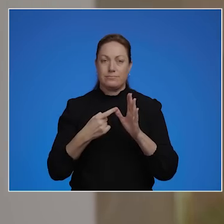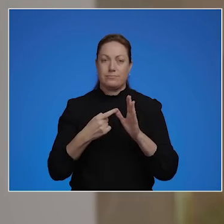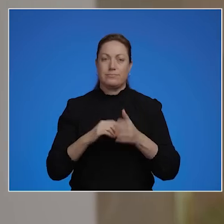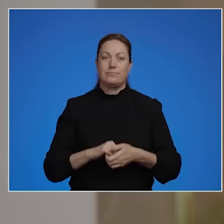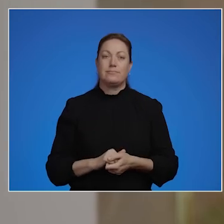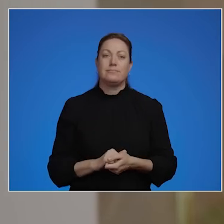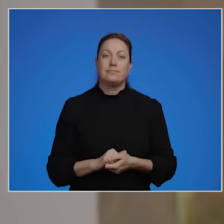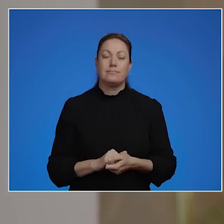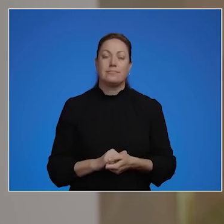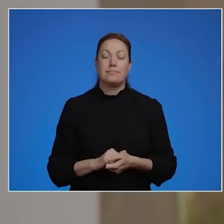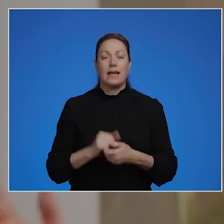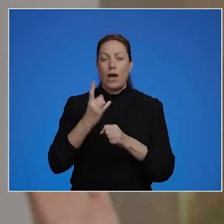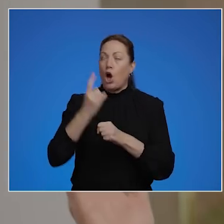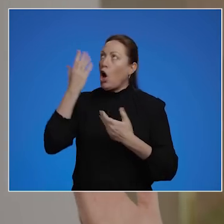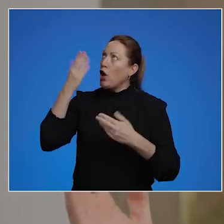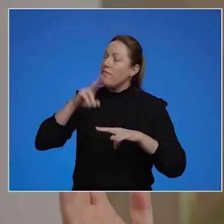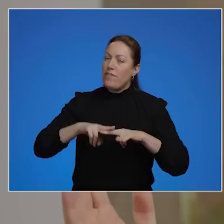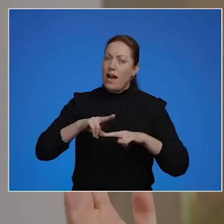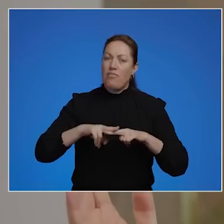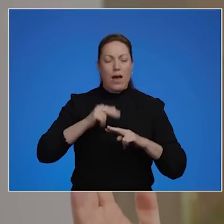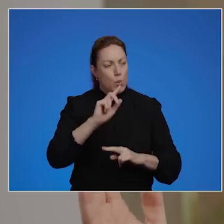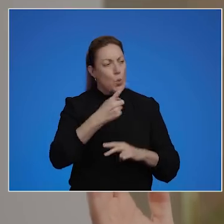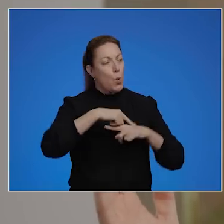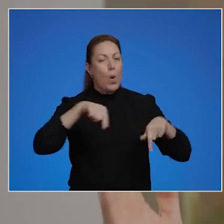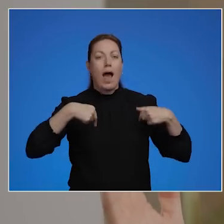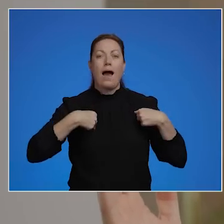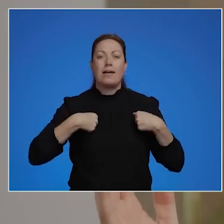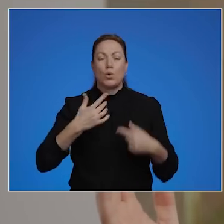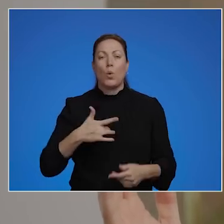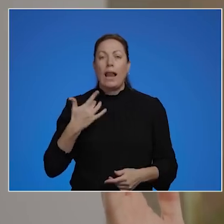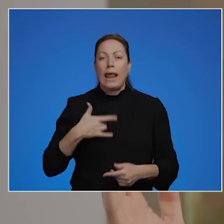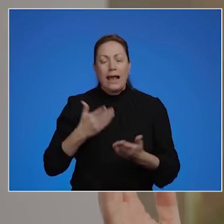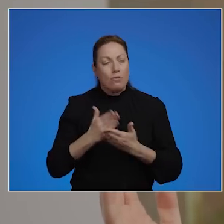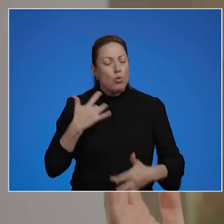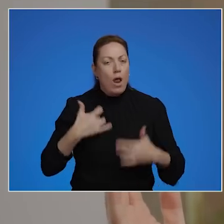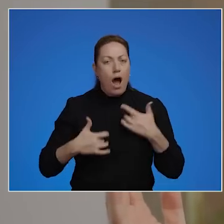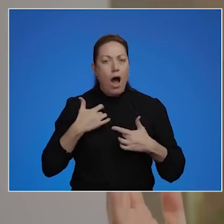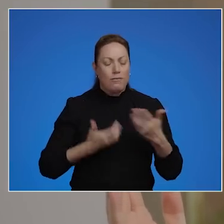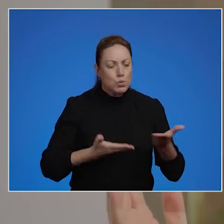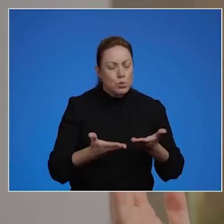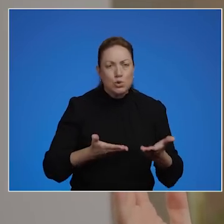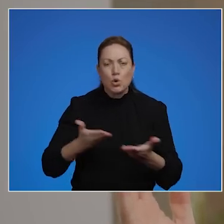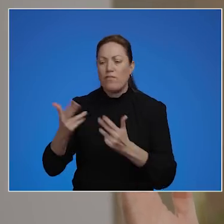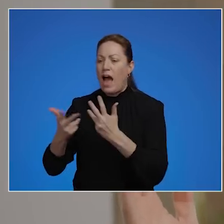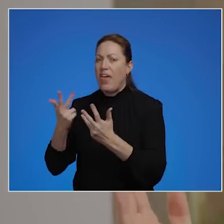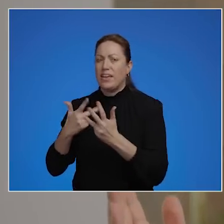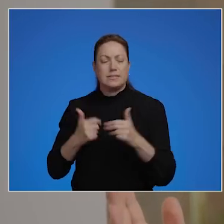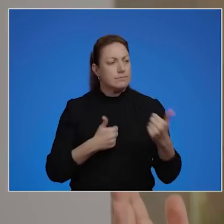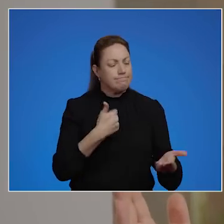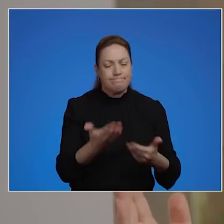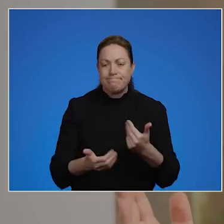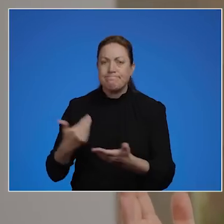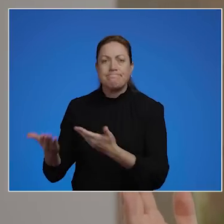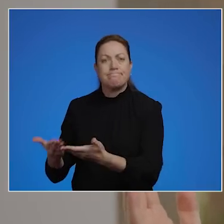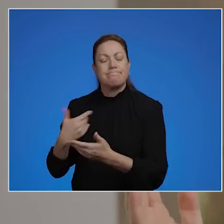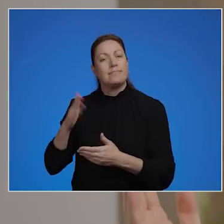our prayer. God, our Father, you call us to live with generosity and in service of